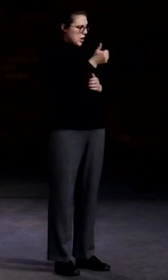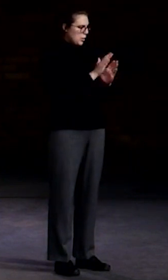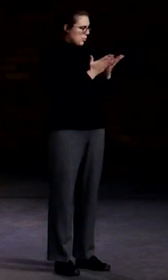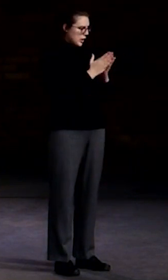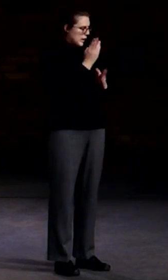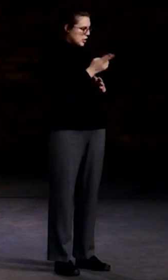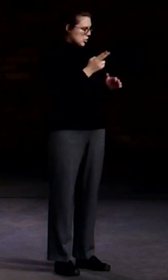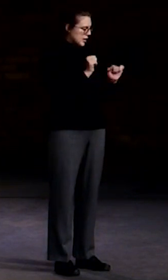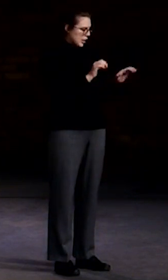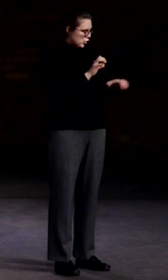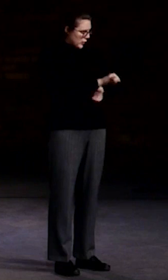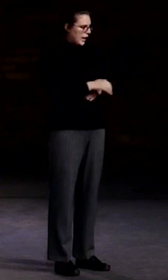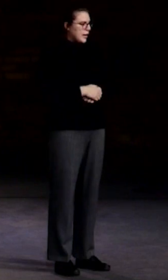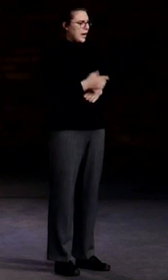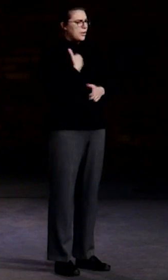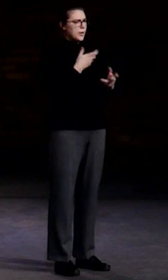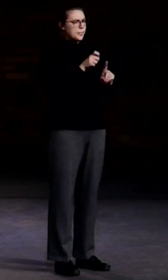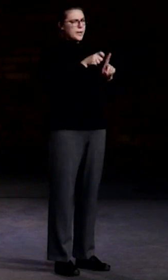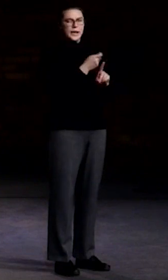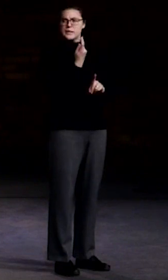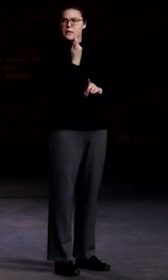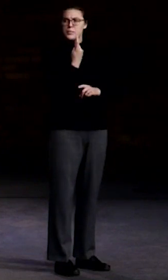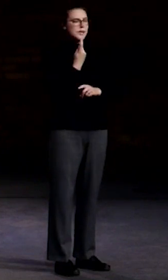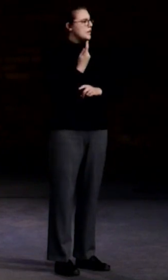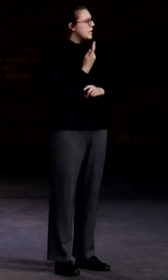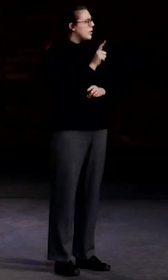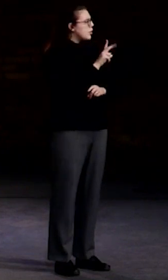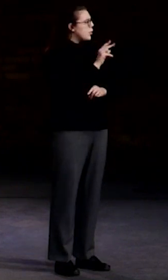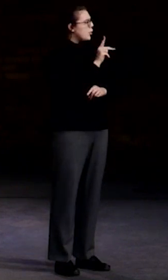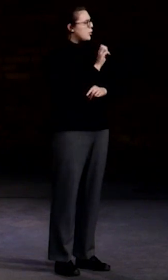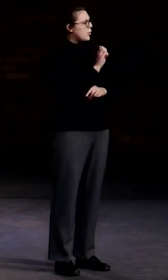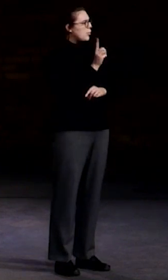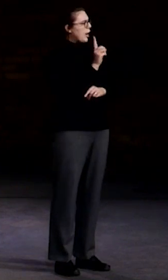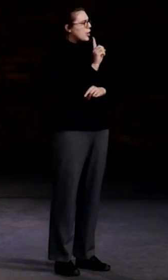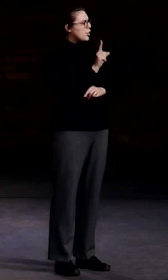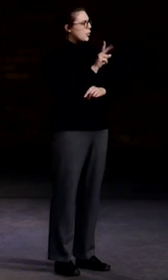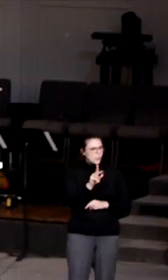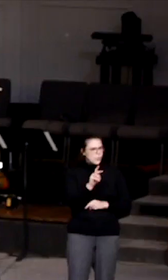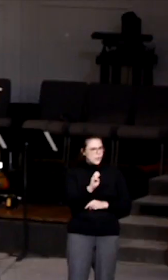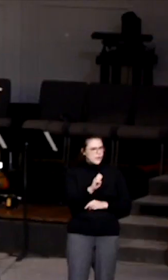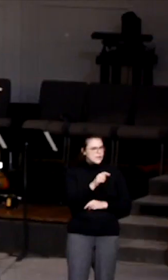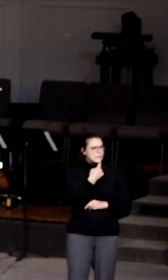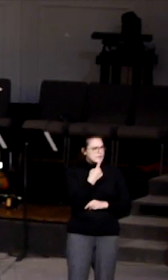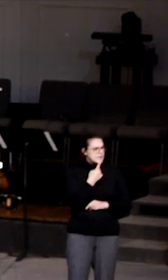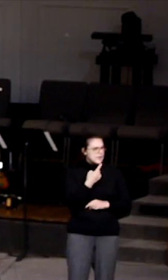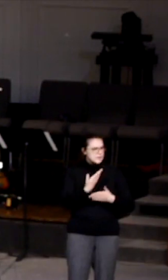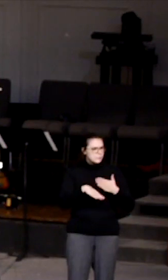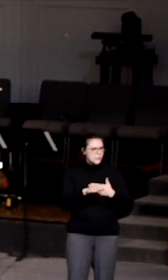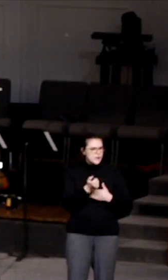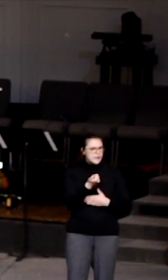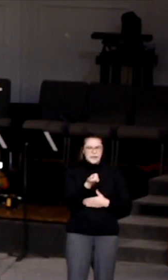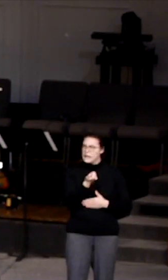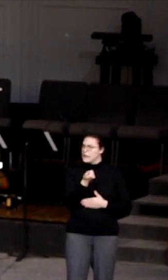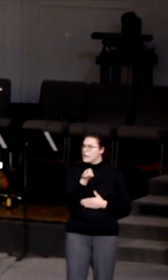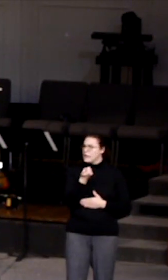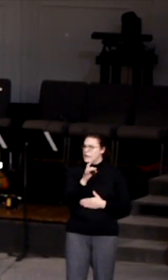can do that. I'm going to pick on somebody. Luke Hubbard, where are you at? Luke? Okay, Luke. Let's say Luke was born in 1880, went to Spring Arbor